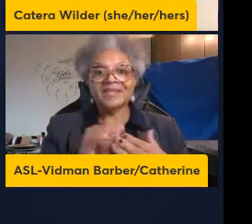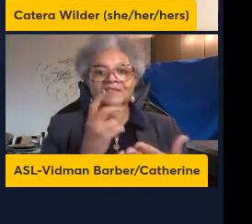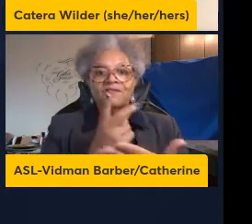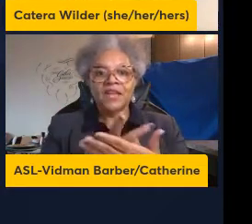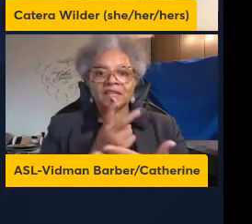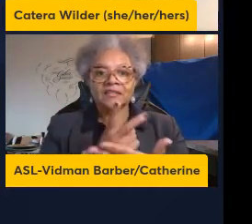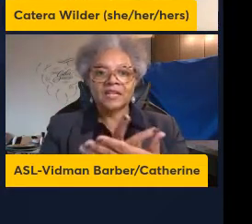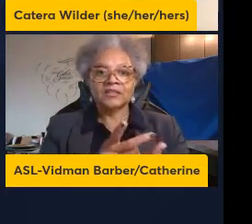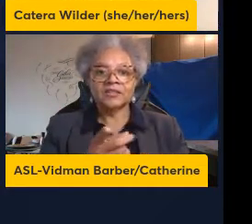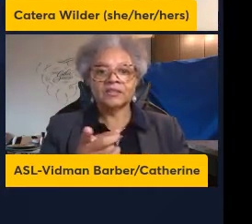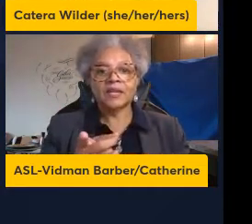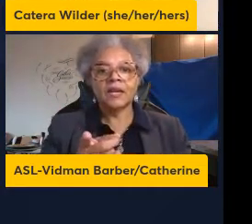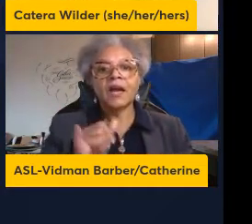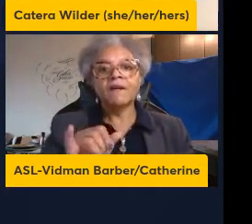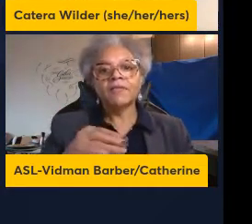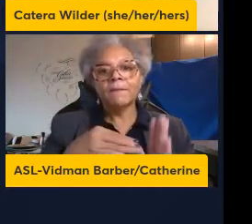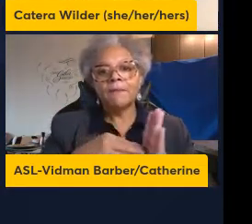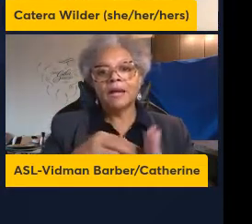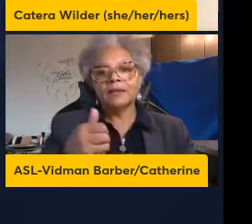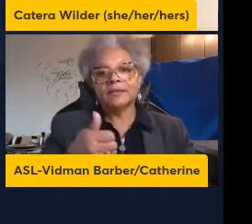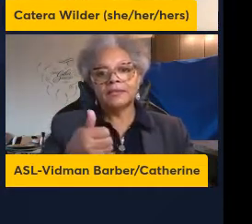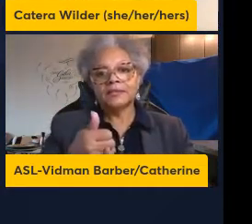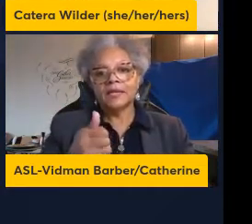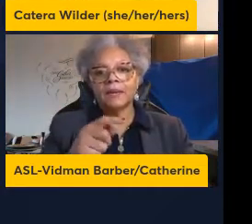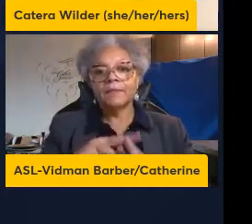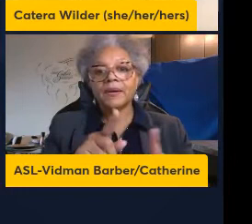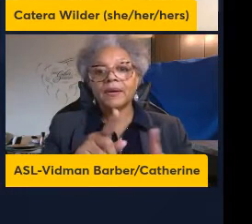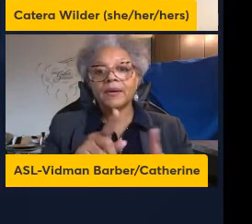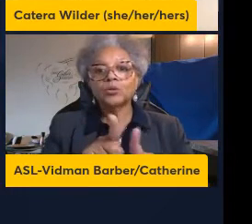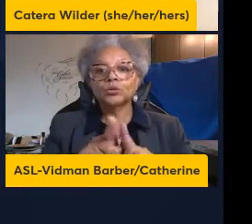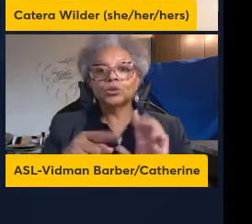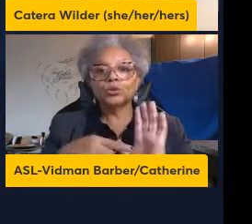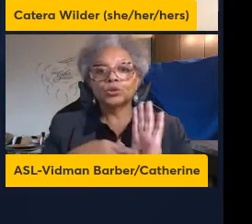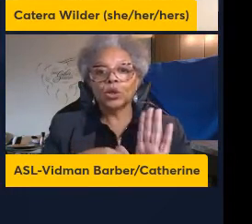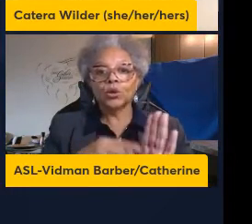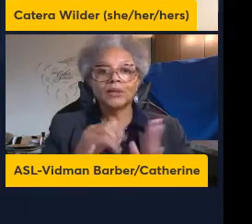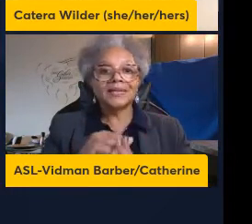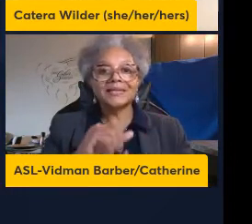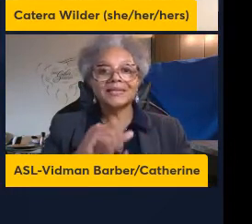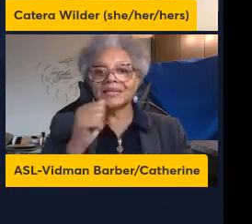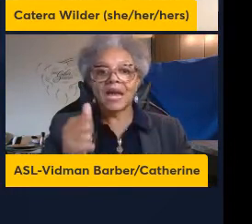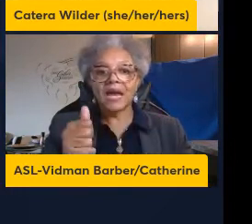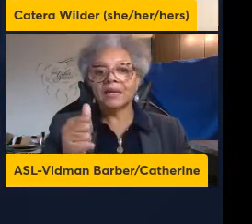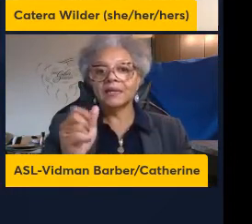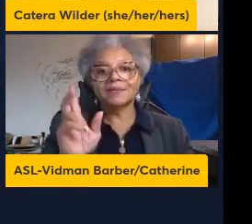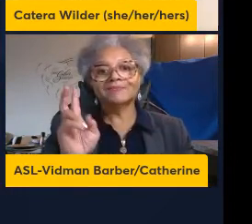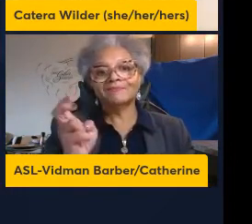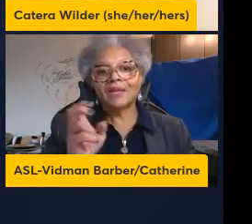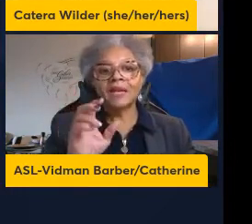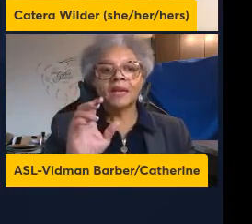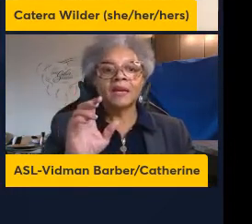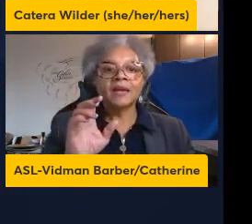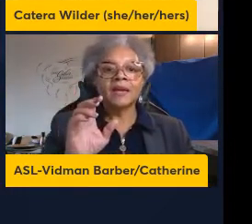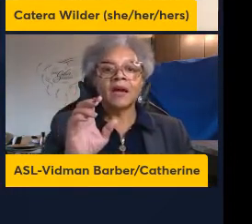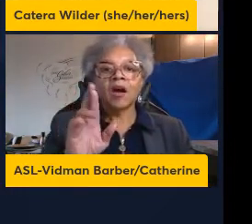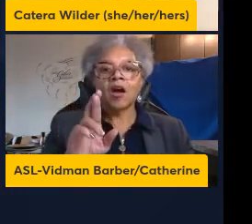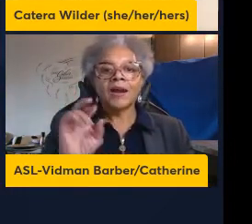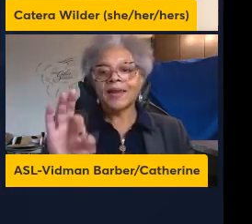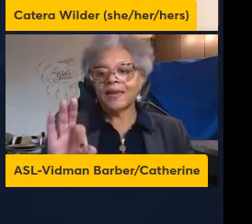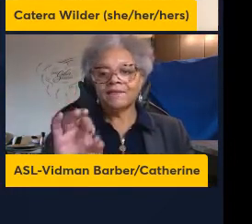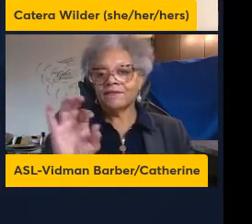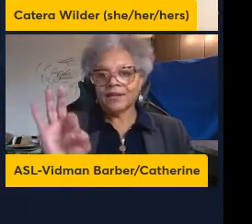of the model itself, but it's also showing that, again, this is not a knockout of STAT2 or IRF9 itself, because